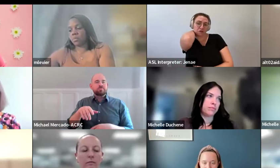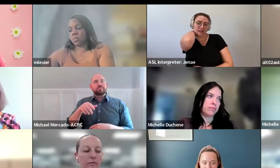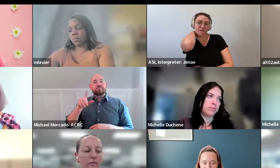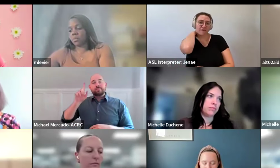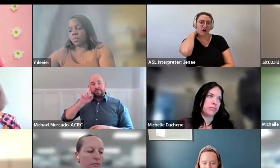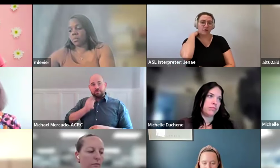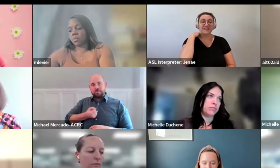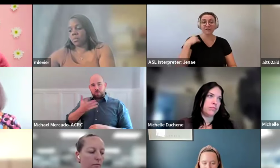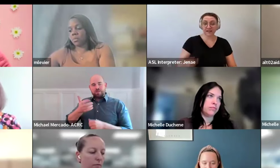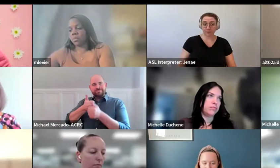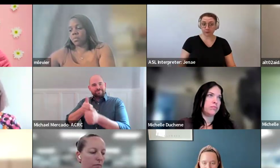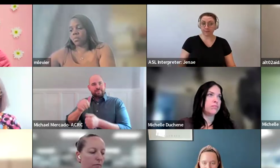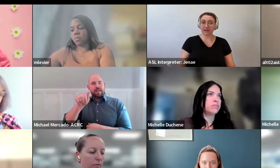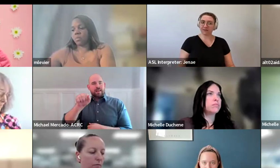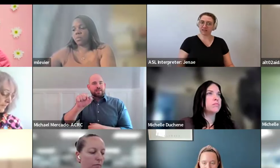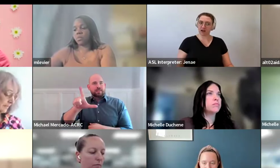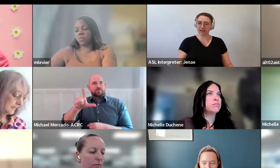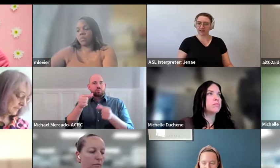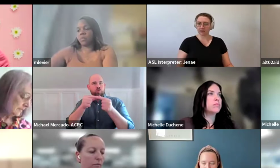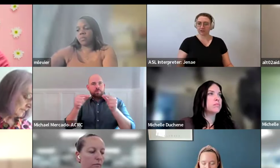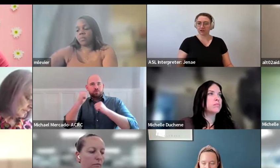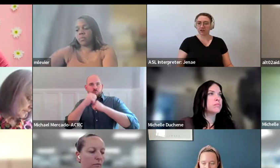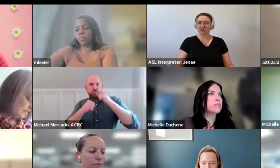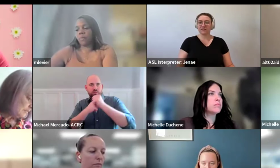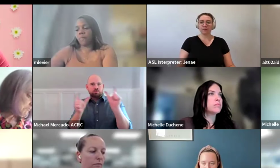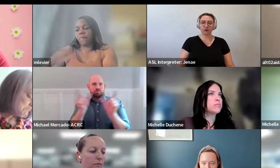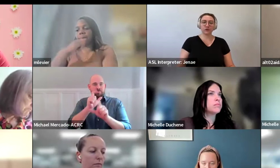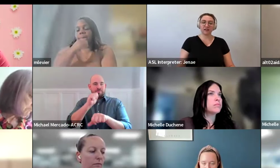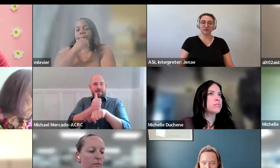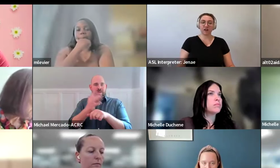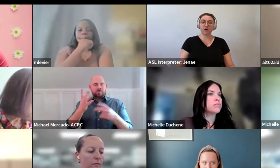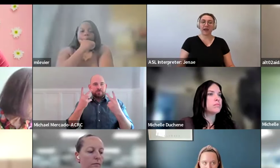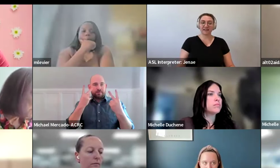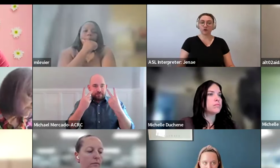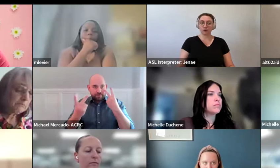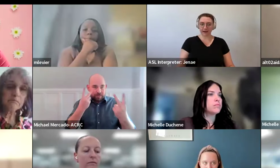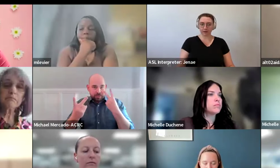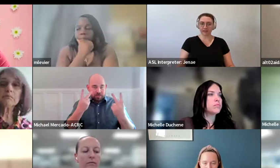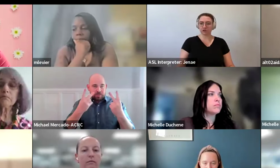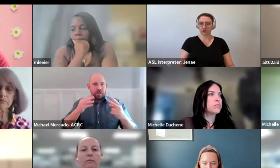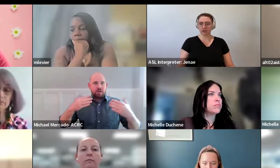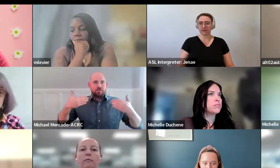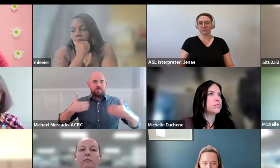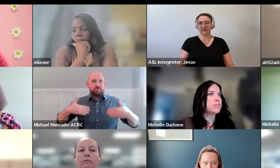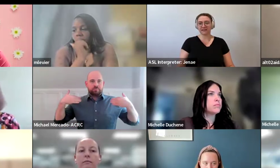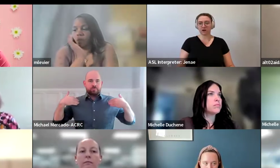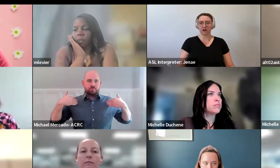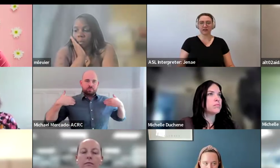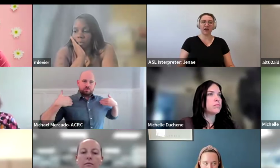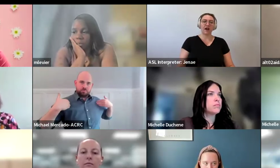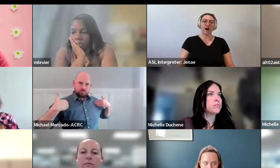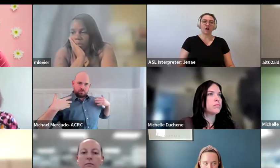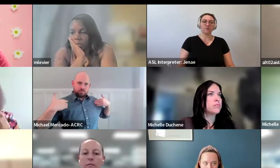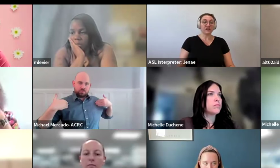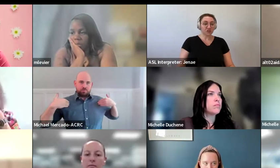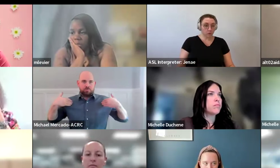does poetry follow a different type of grammar if it's not English? So deaf poetry does follow ASL grammar and structure. It's based